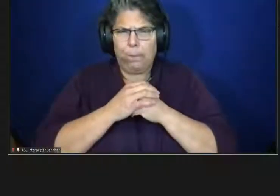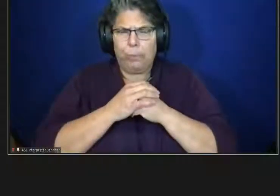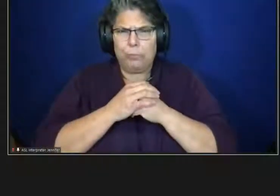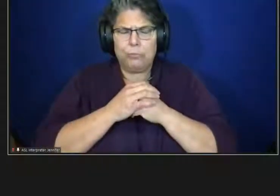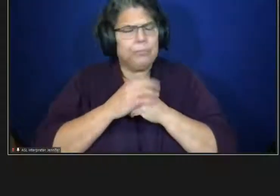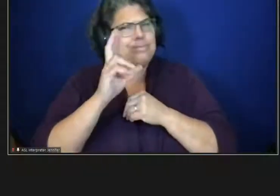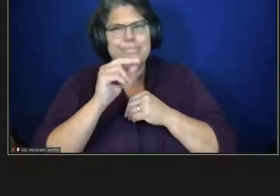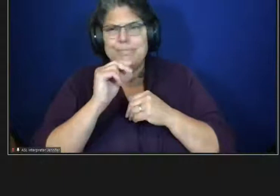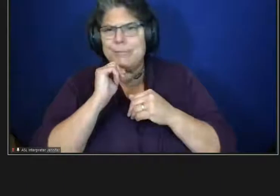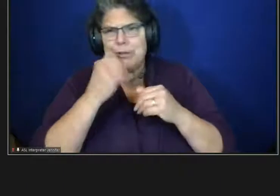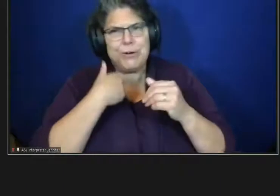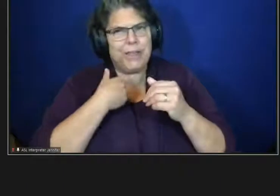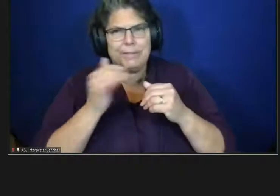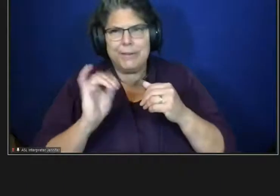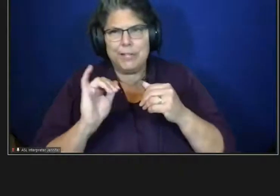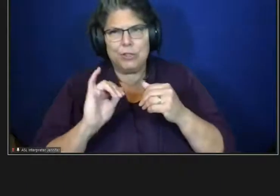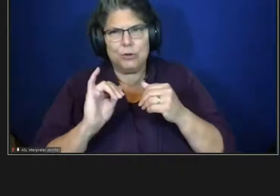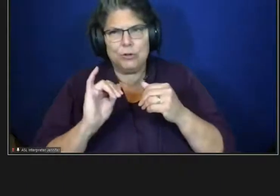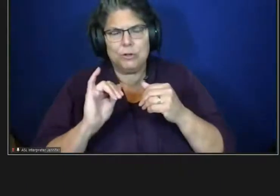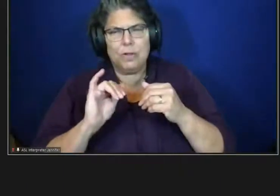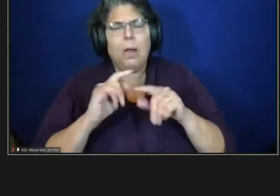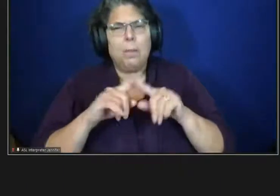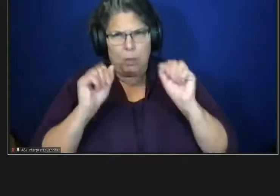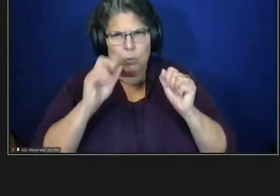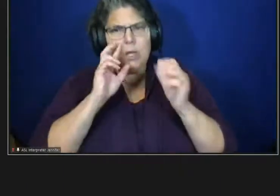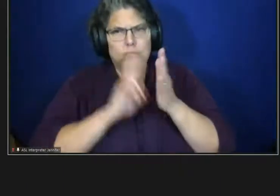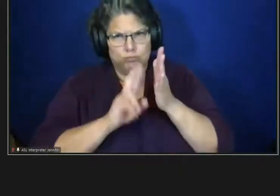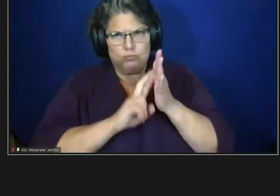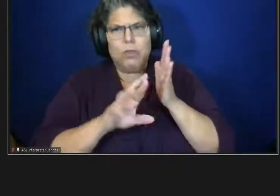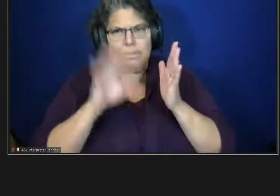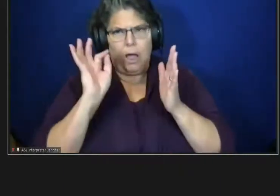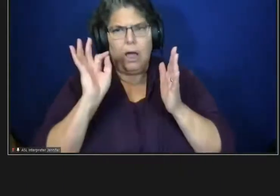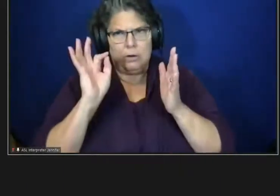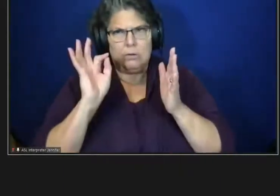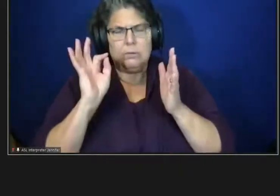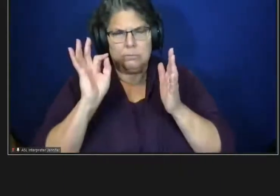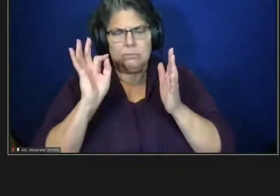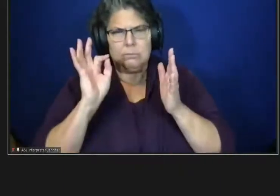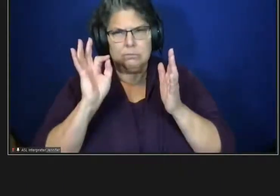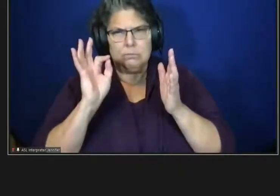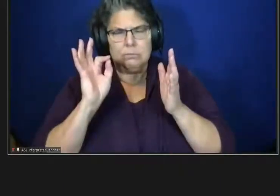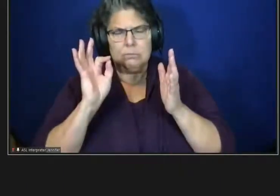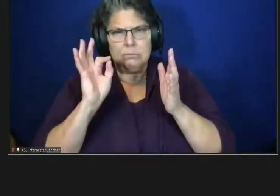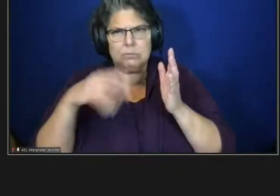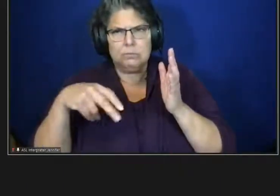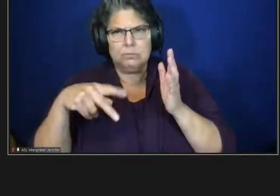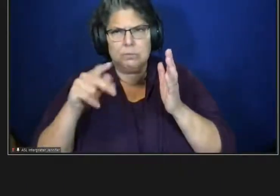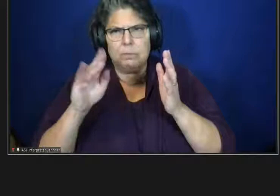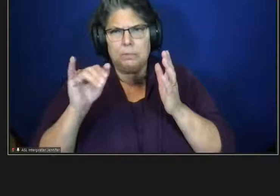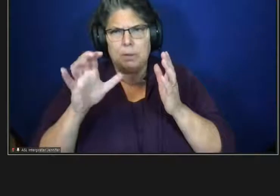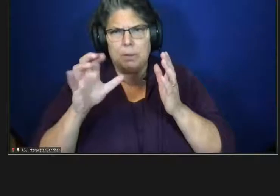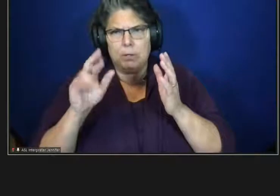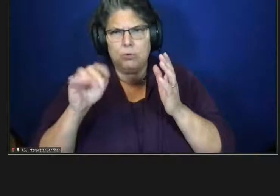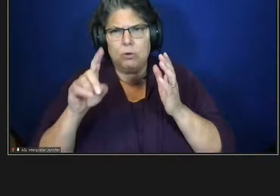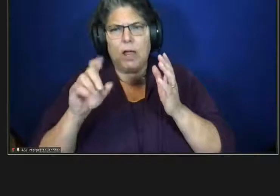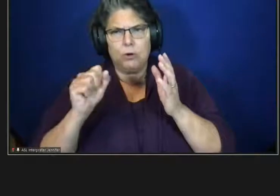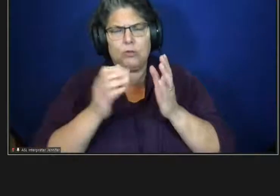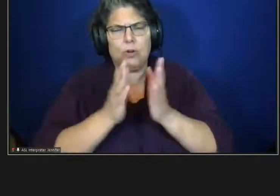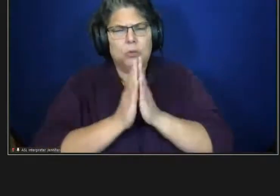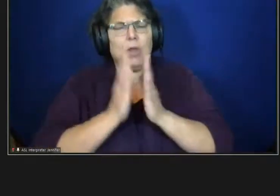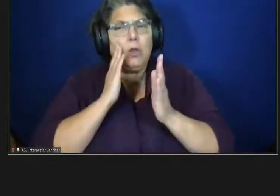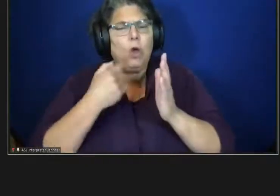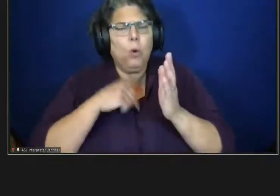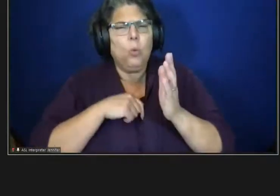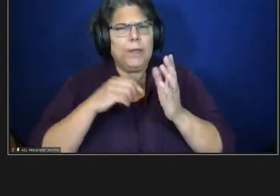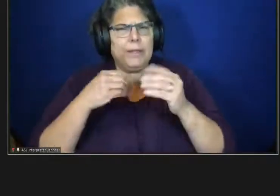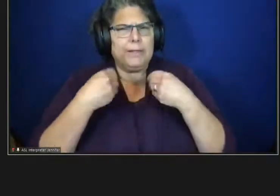No, I don't have it off the top of my head, but we could definitely look at that as a public records request. I know we've produced the data